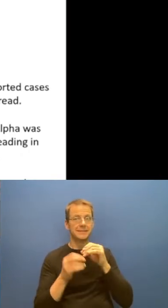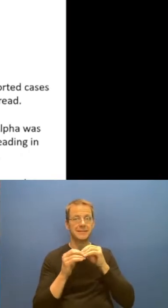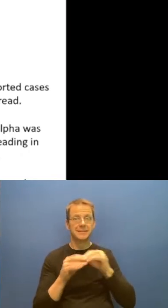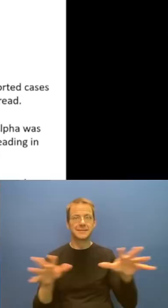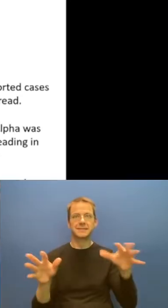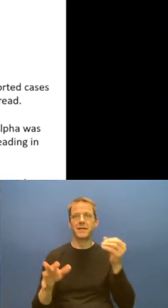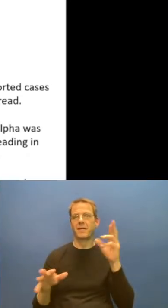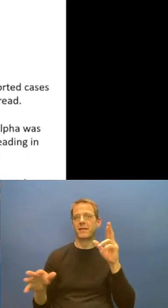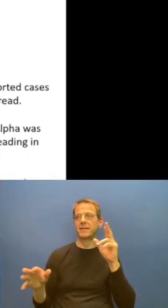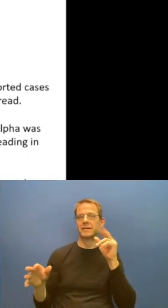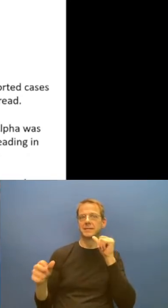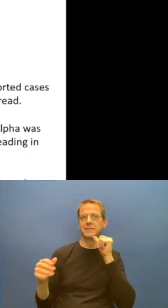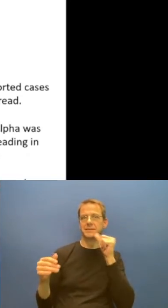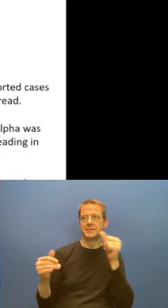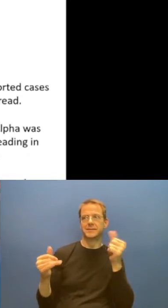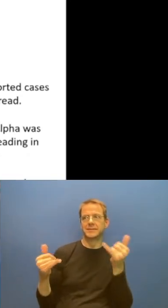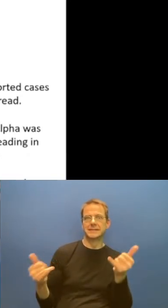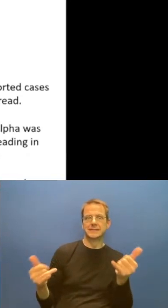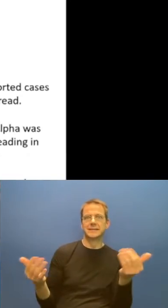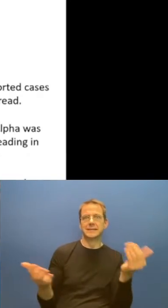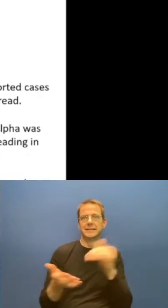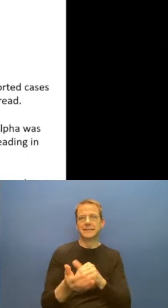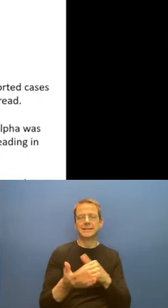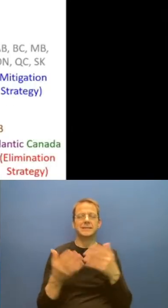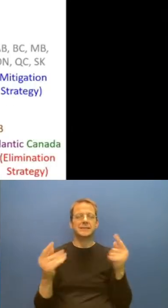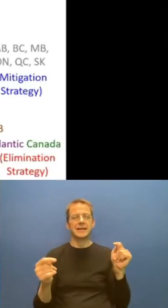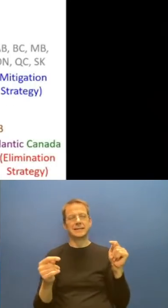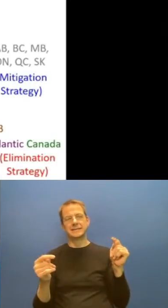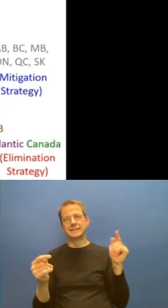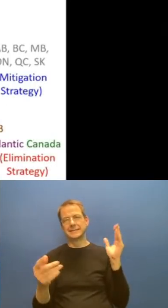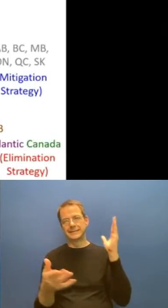example, right? So next slide, please.